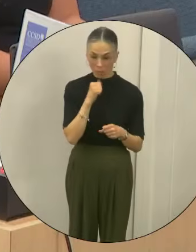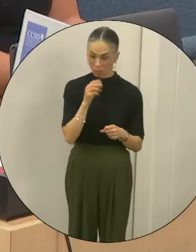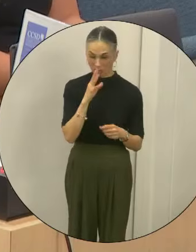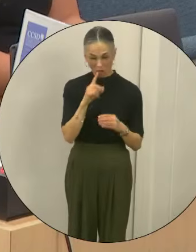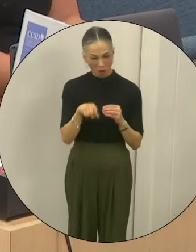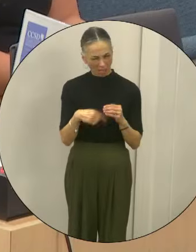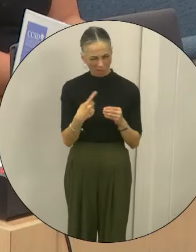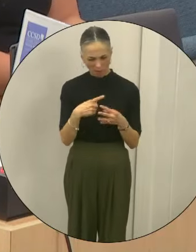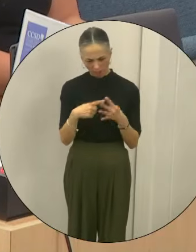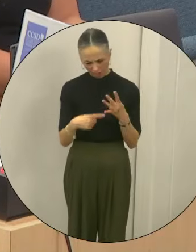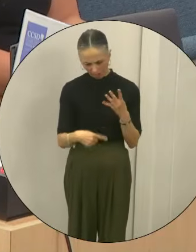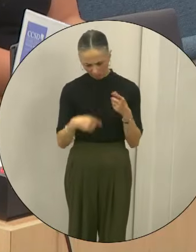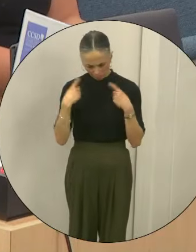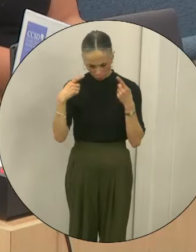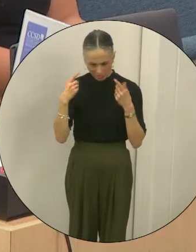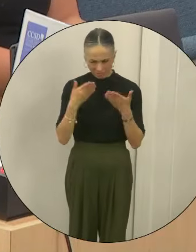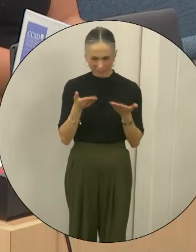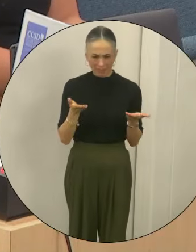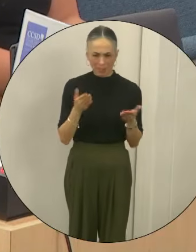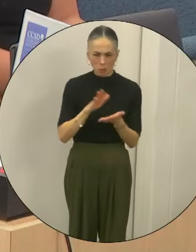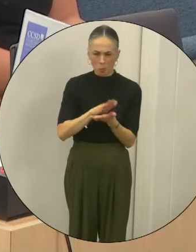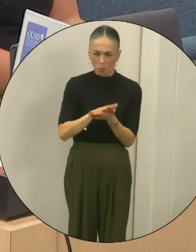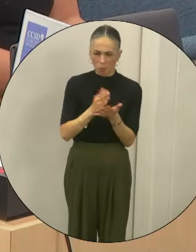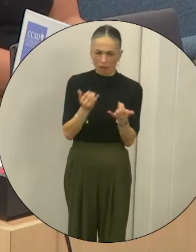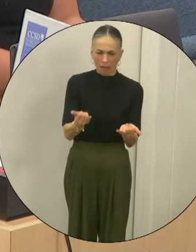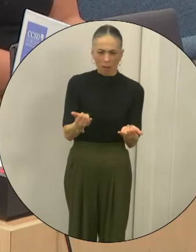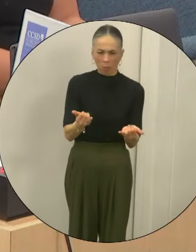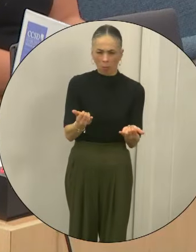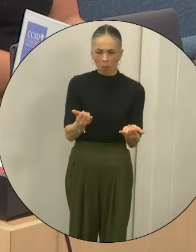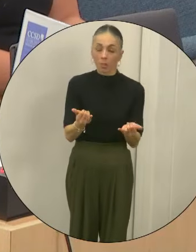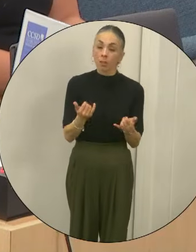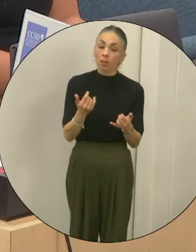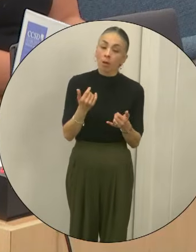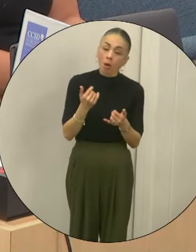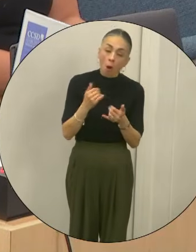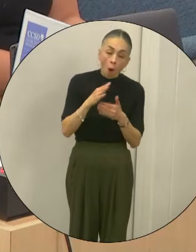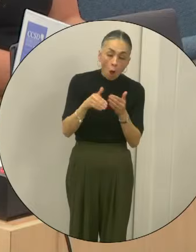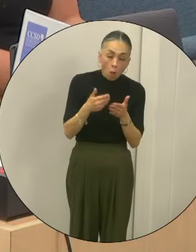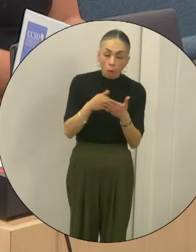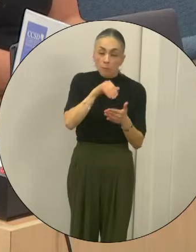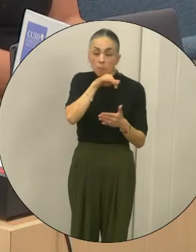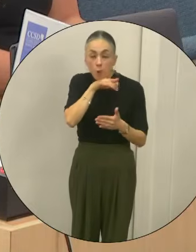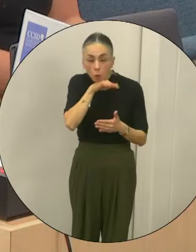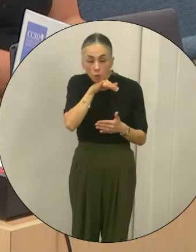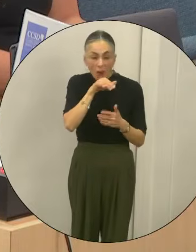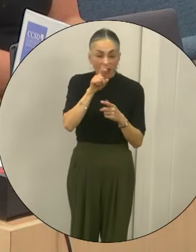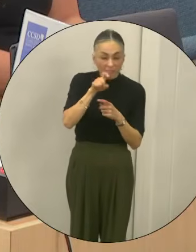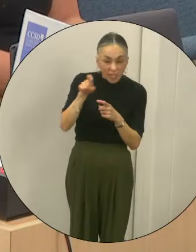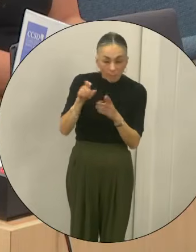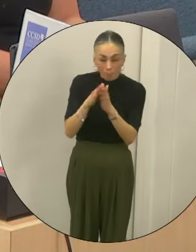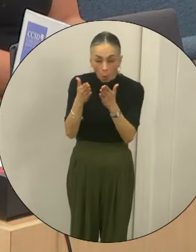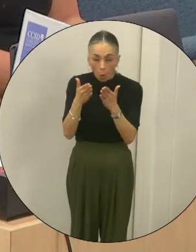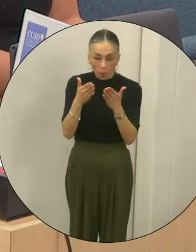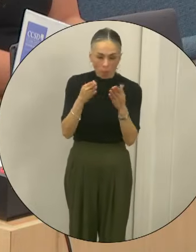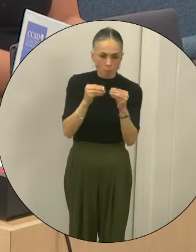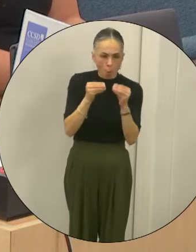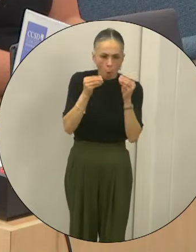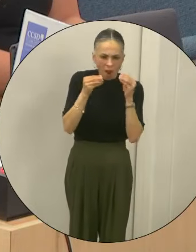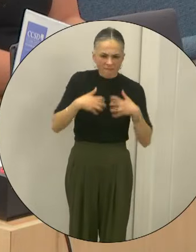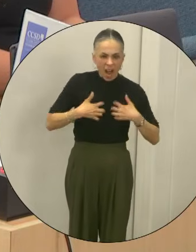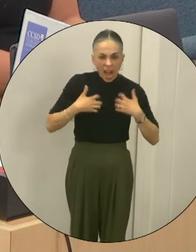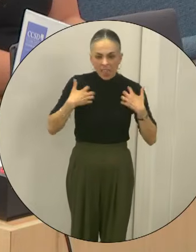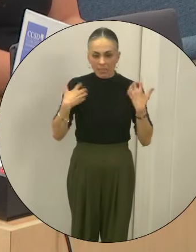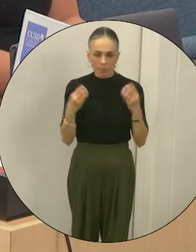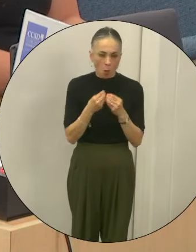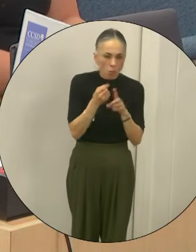all this craziness that we have in schools right now. All those pornographic books, they create more violence, they create more rape, they create more